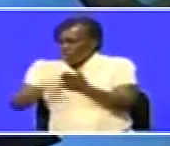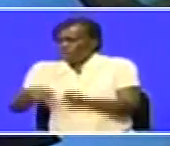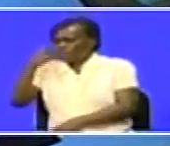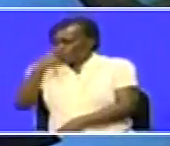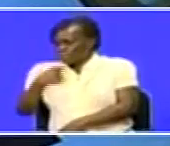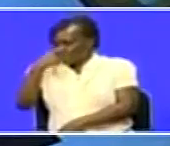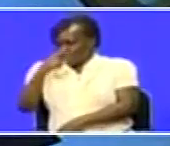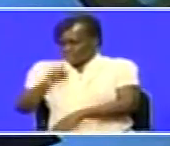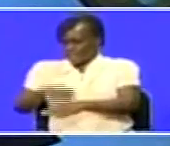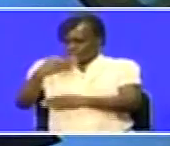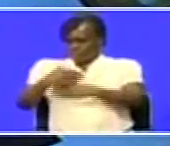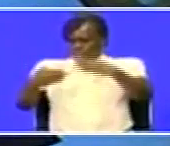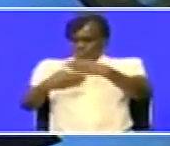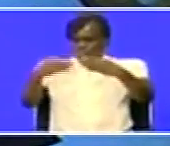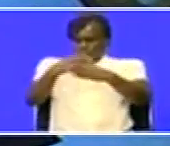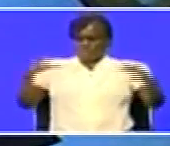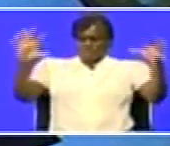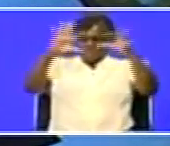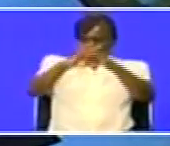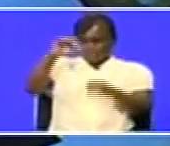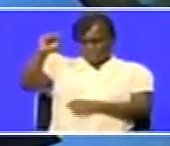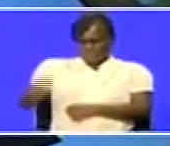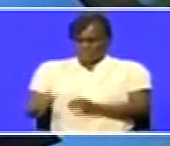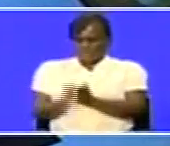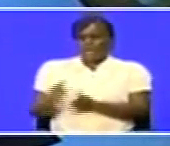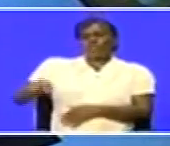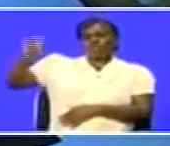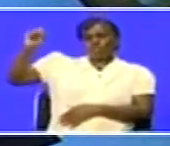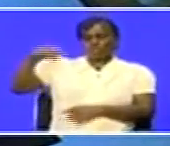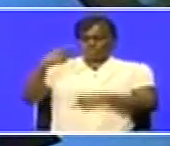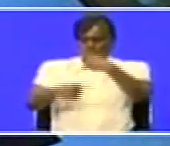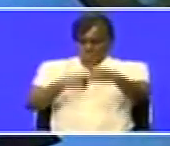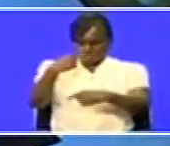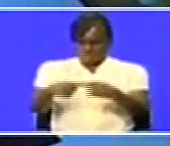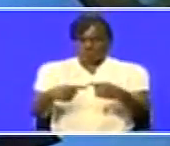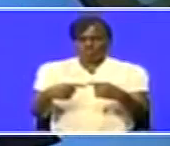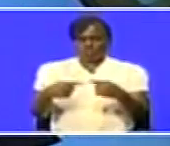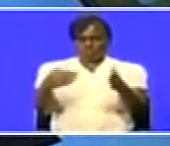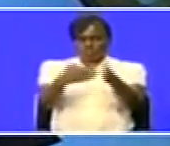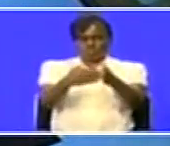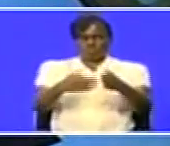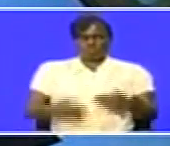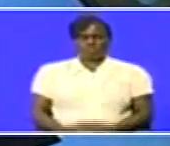Tanzania, even as the construction of the bridge linking South Coast to North Coast has continued to stall.